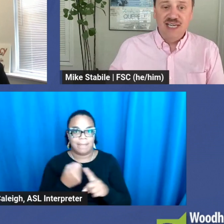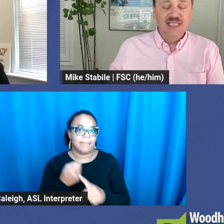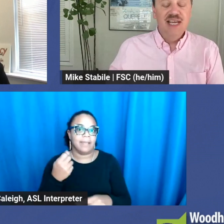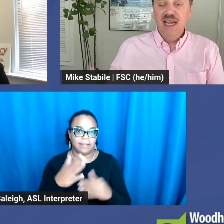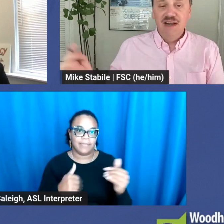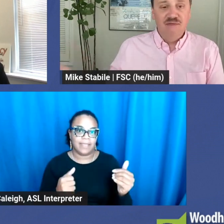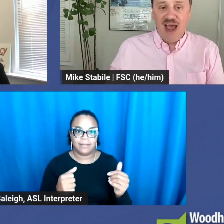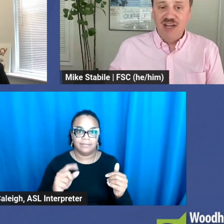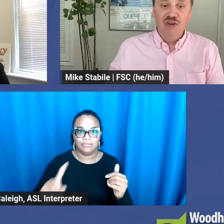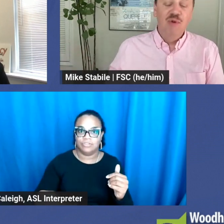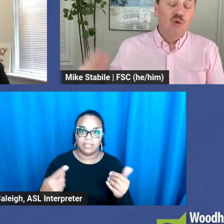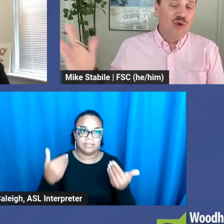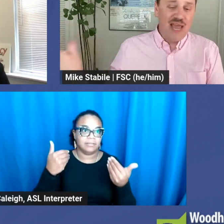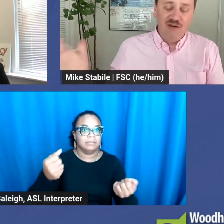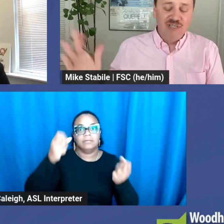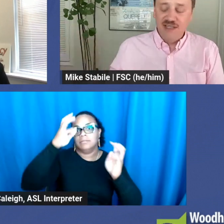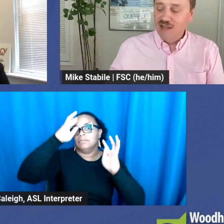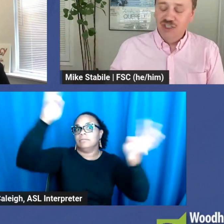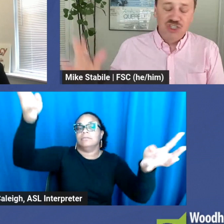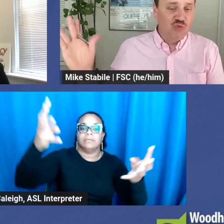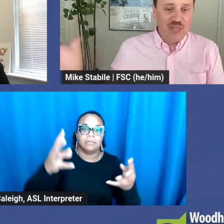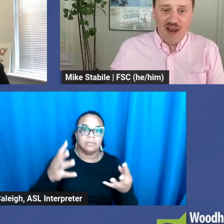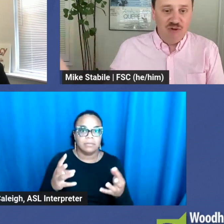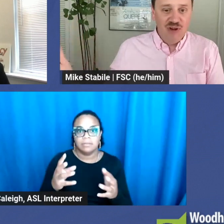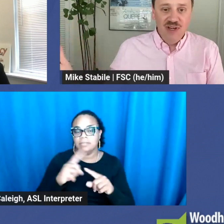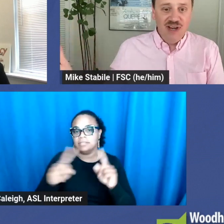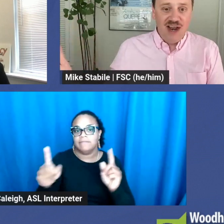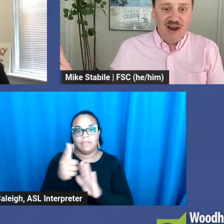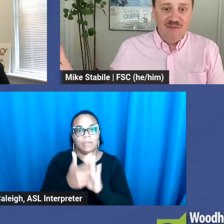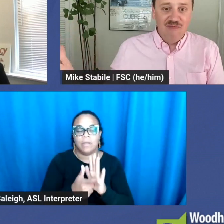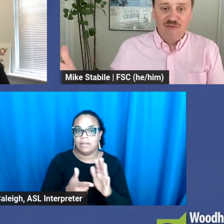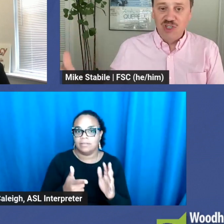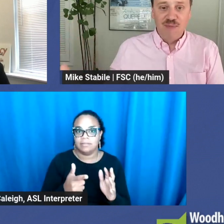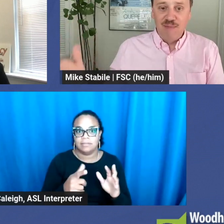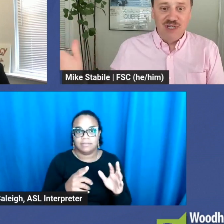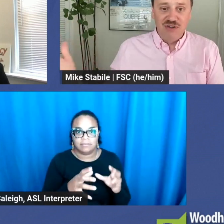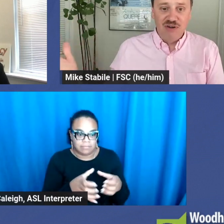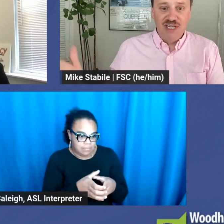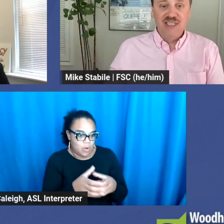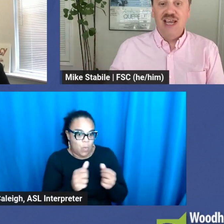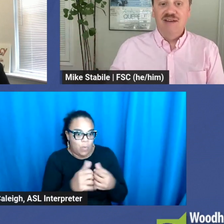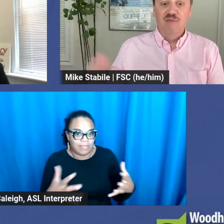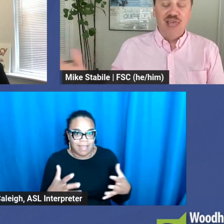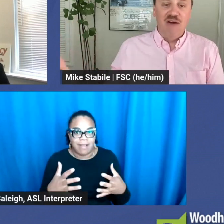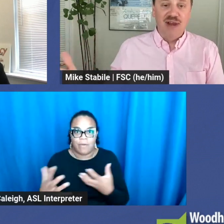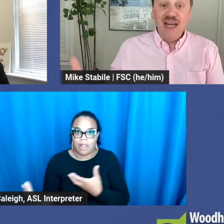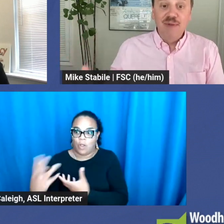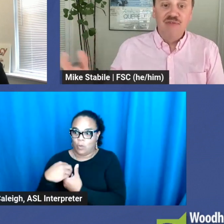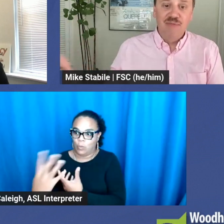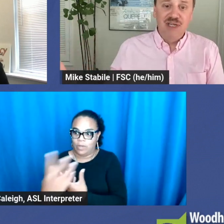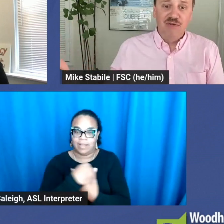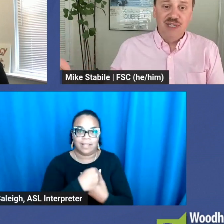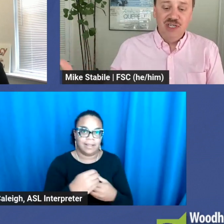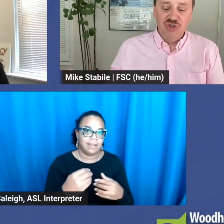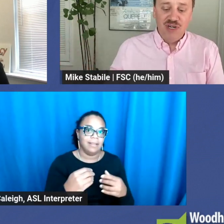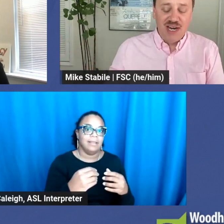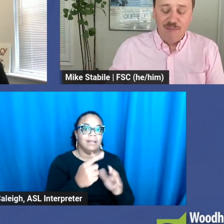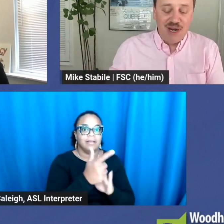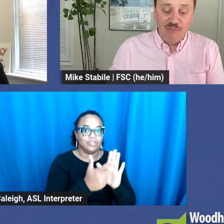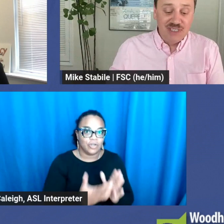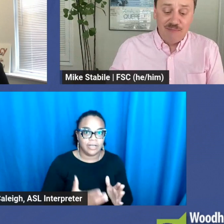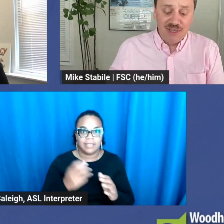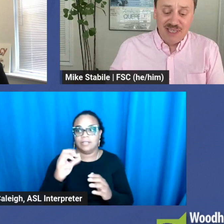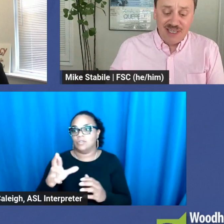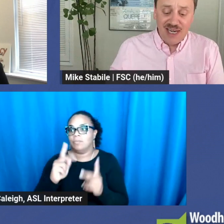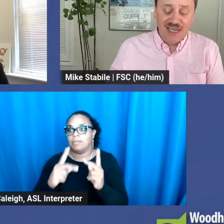these things in a vacuum without technologists, without First Amendment attorneys, and without anybody from the adult industry, and